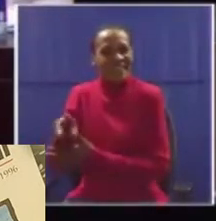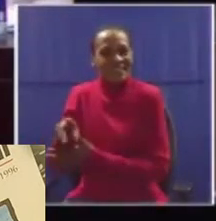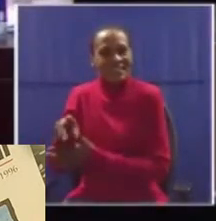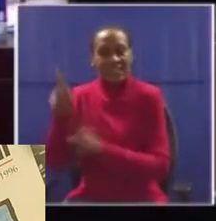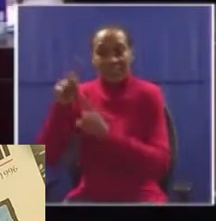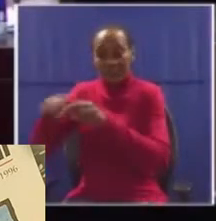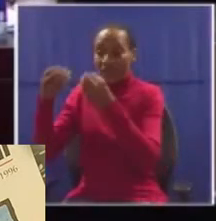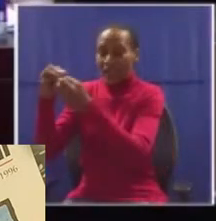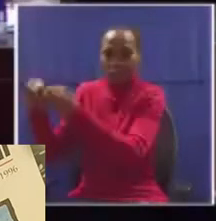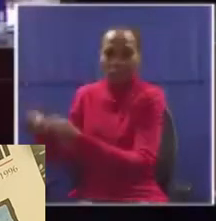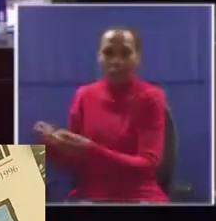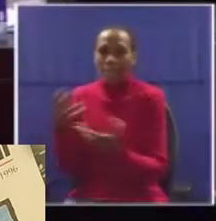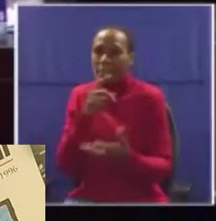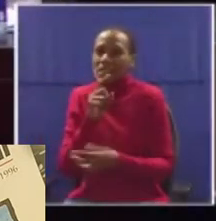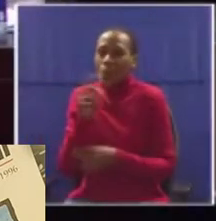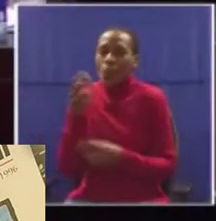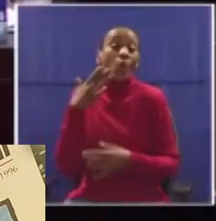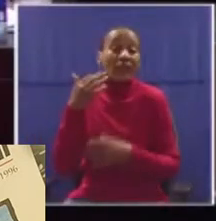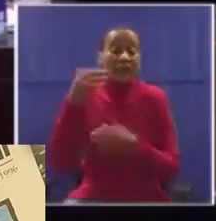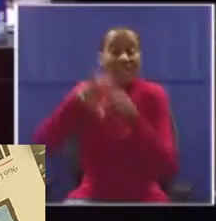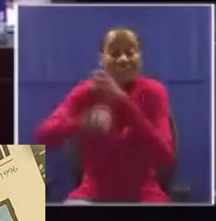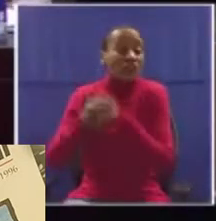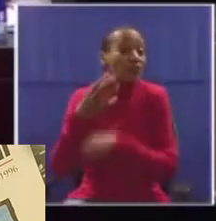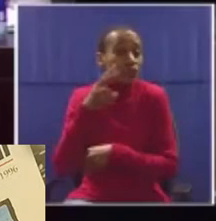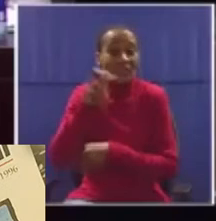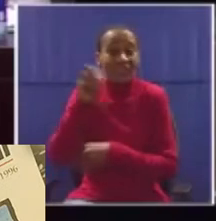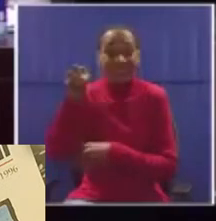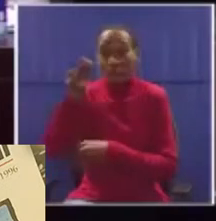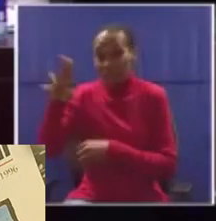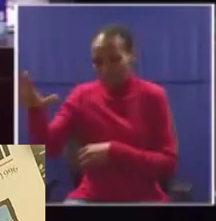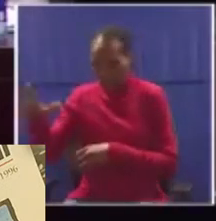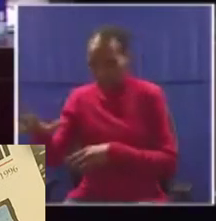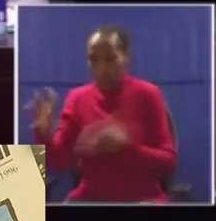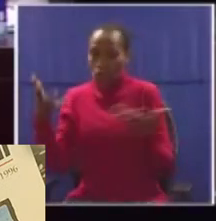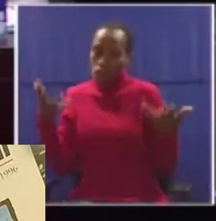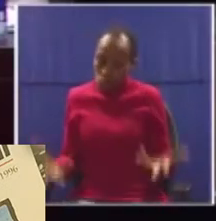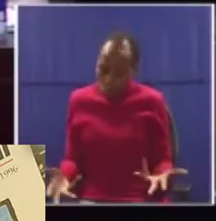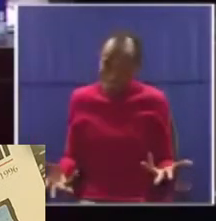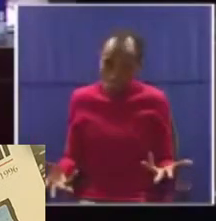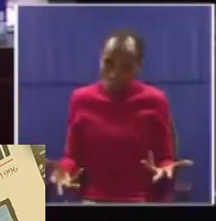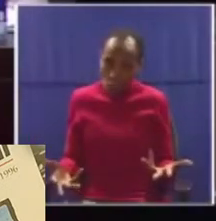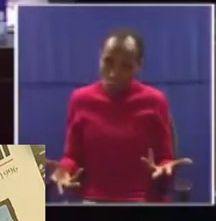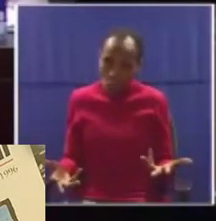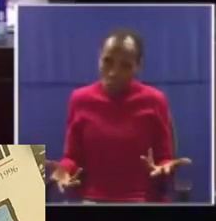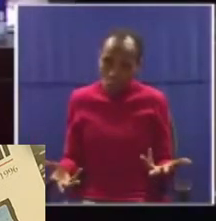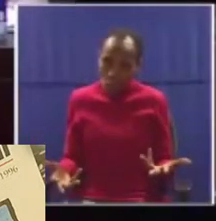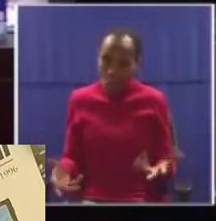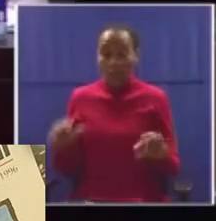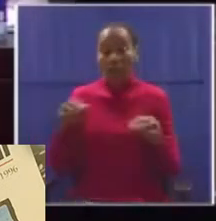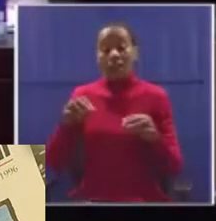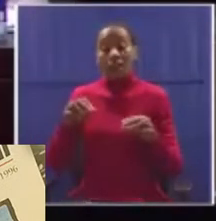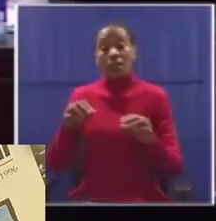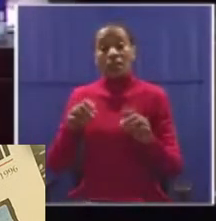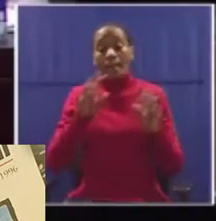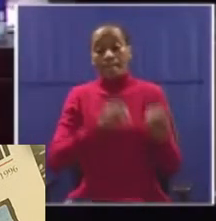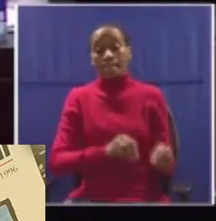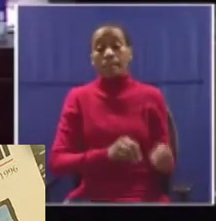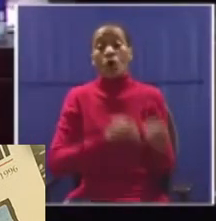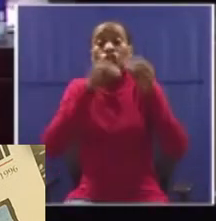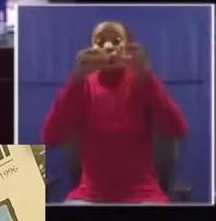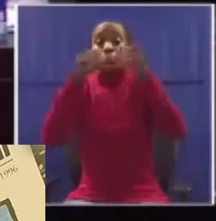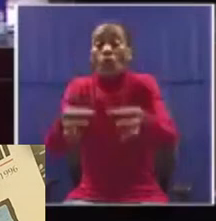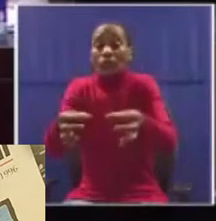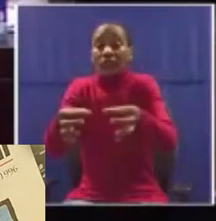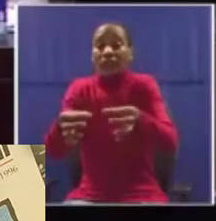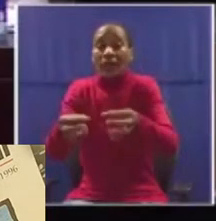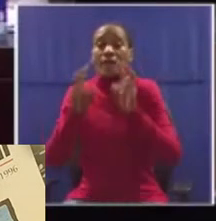this is up for renewal in 2025 and government has placed this in Jeopardy a Congressional Delegation postponed its planned visit